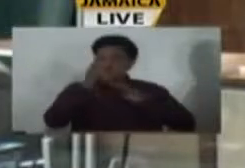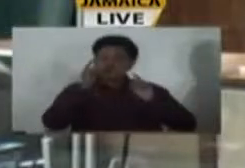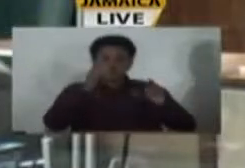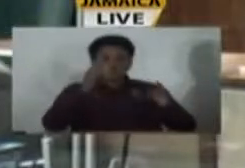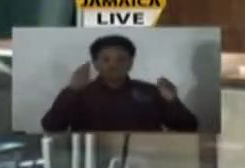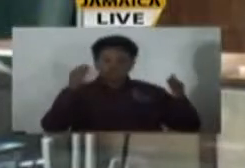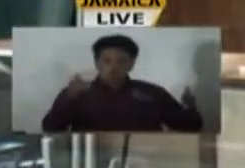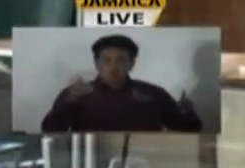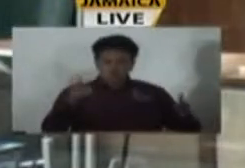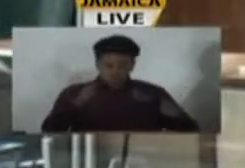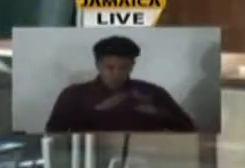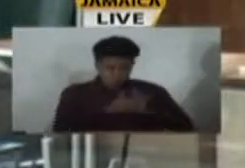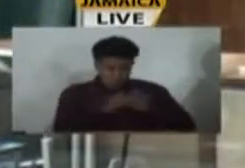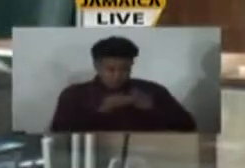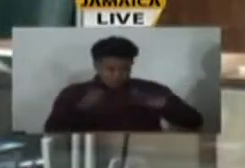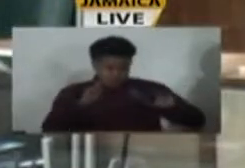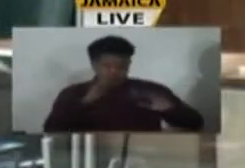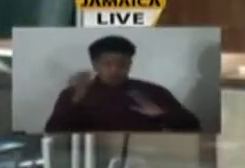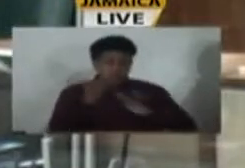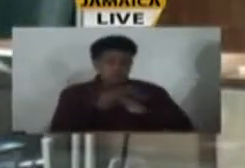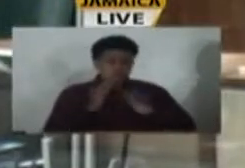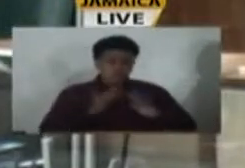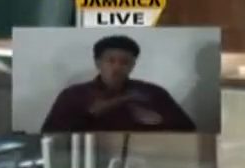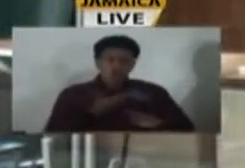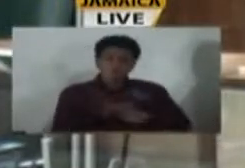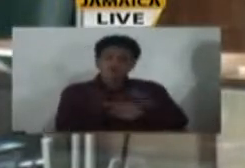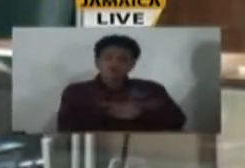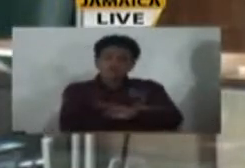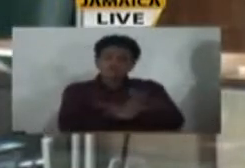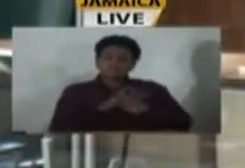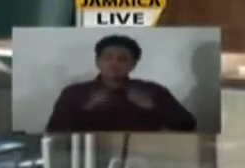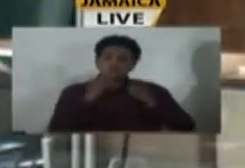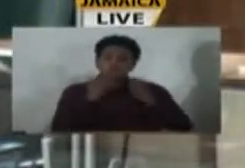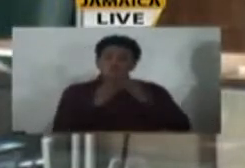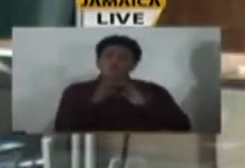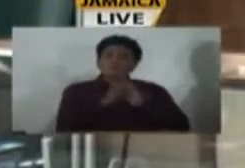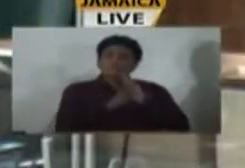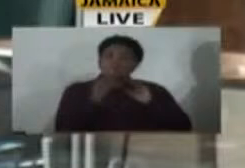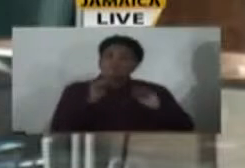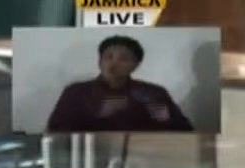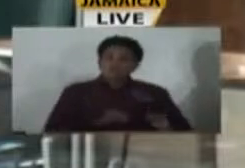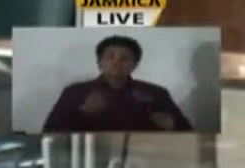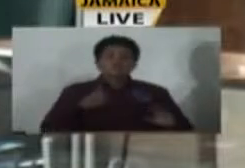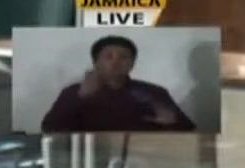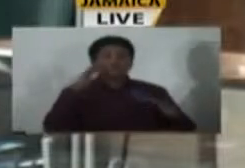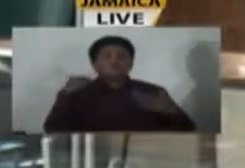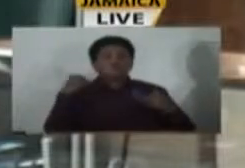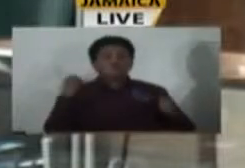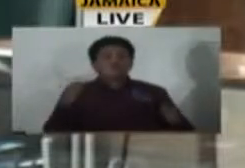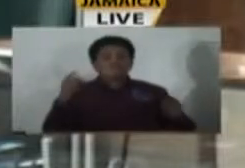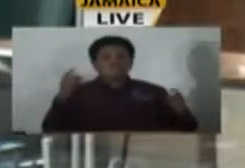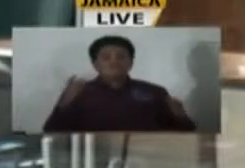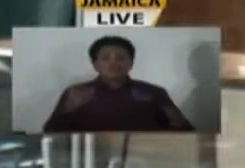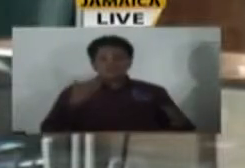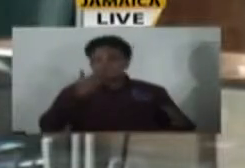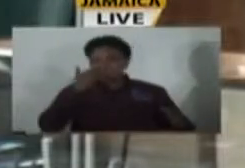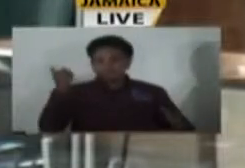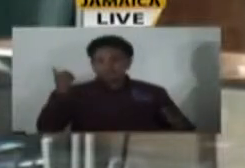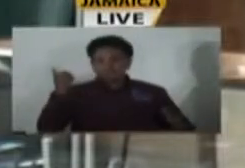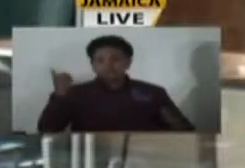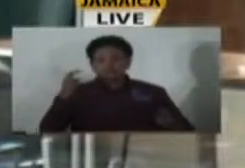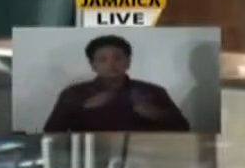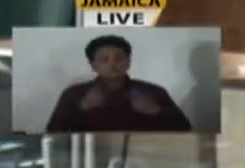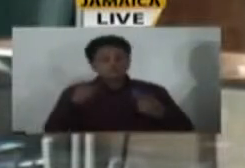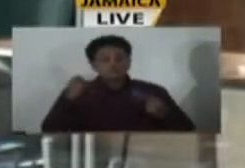The COVID-19 pandemic has interrupted our progress, but with good policy, we will recover faster, better,